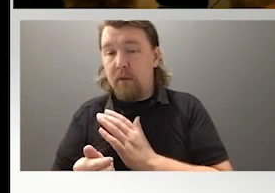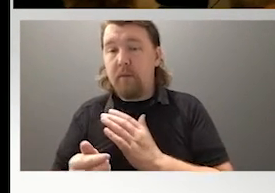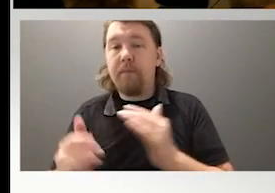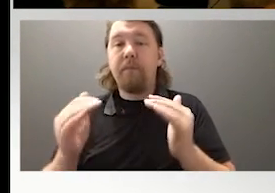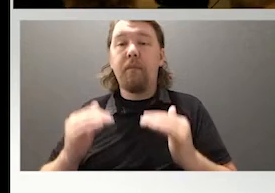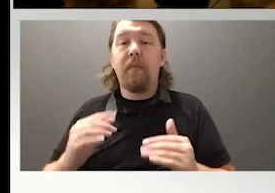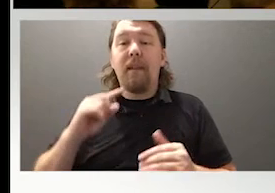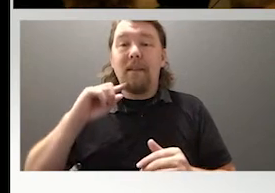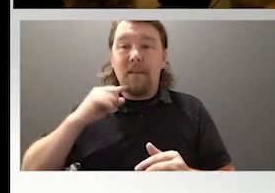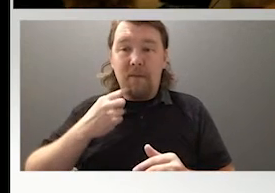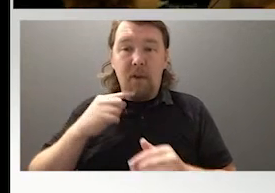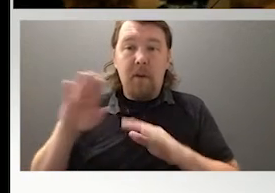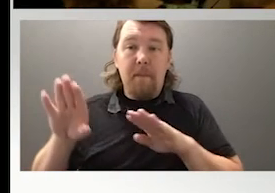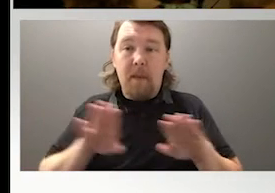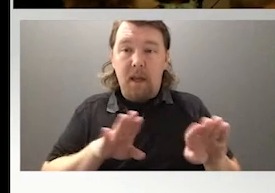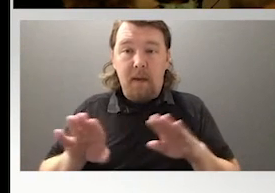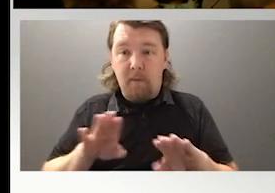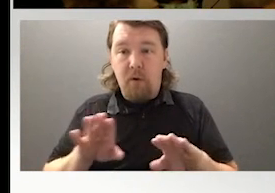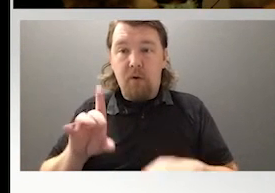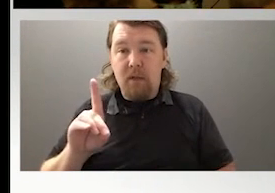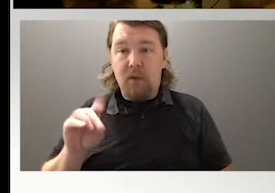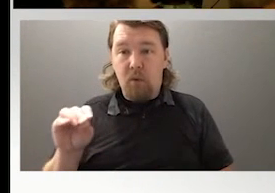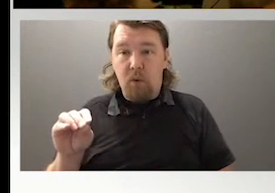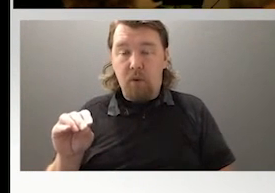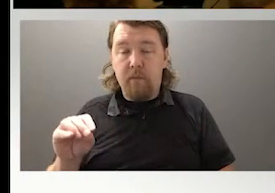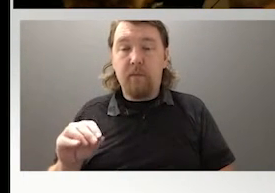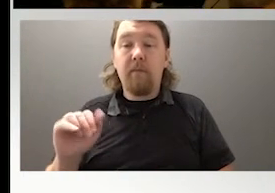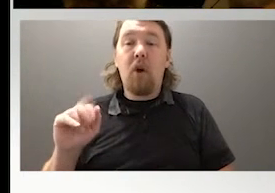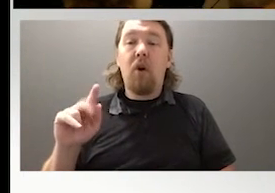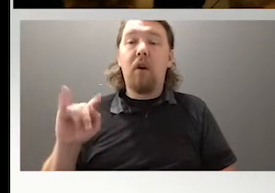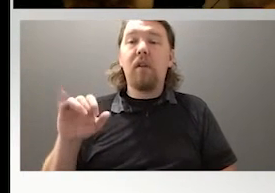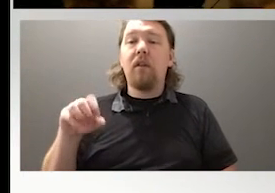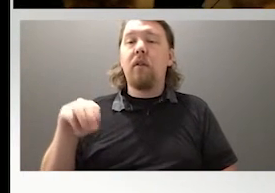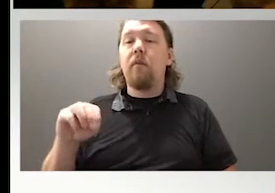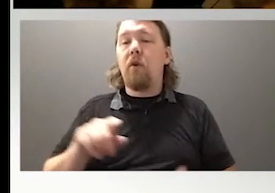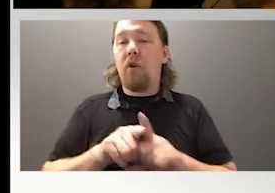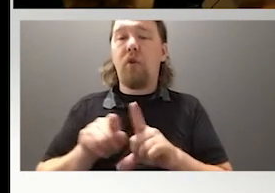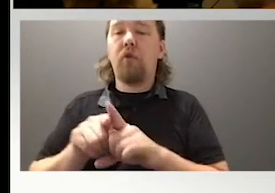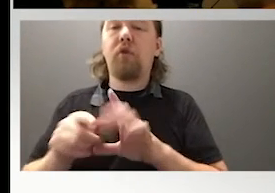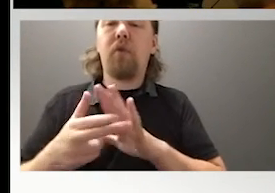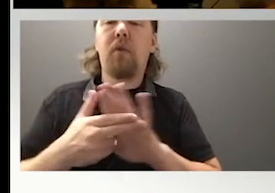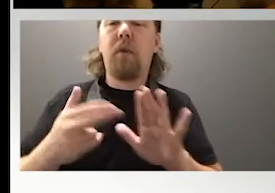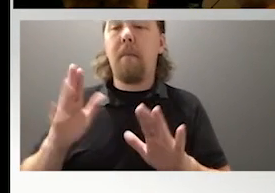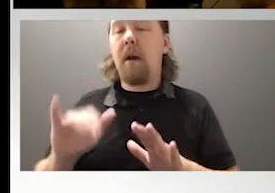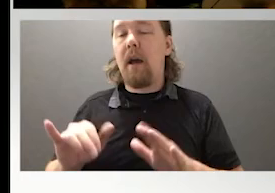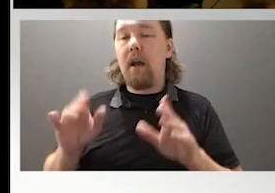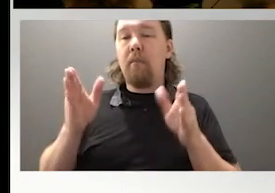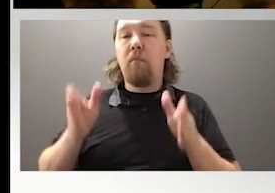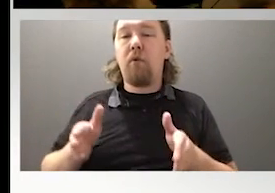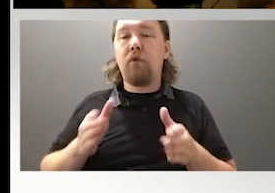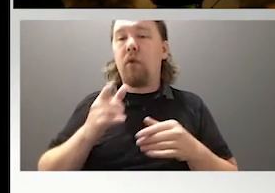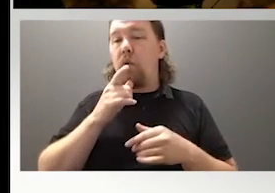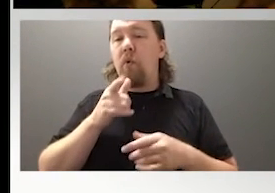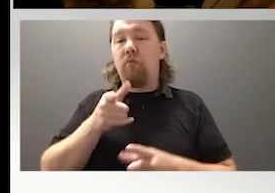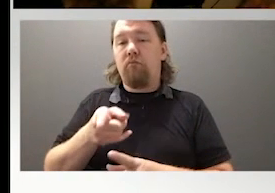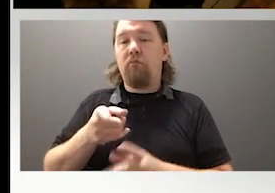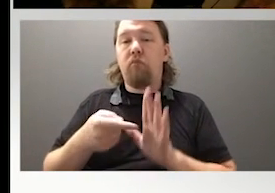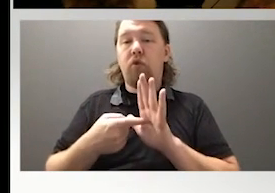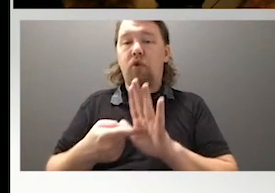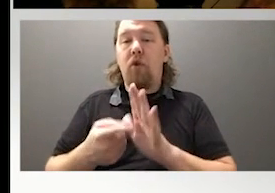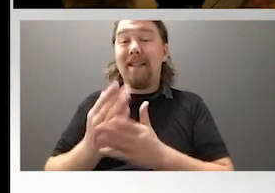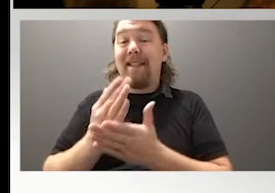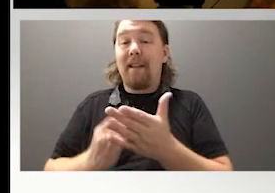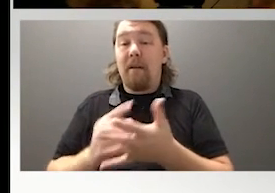and severe behavior disorders. Autism is characterized by an individual who evidences some